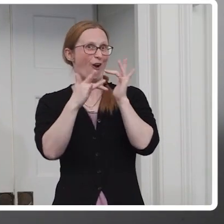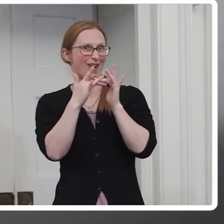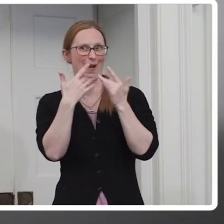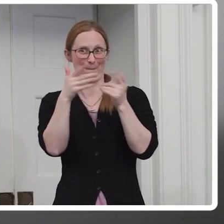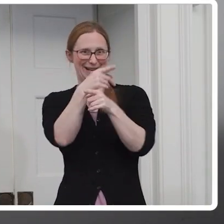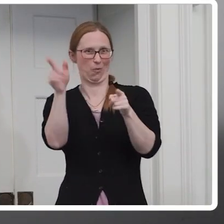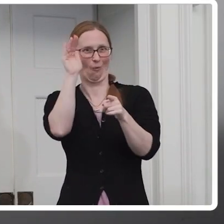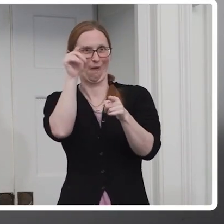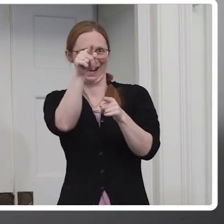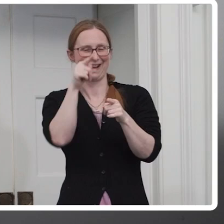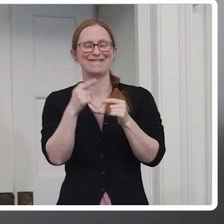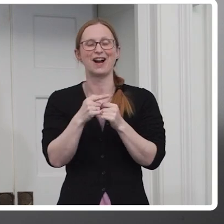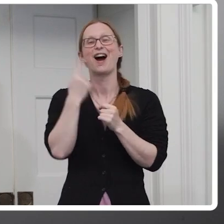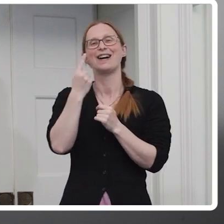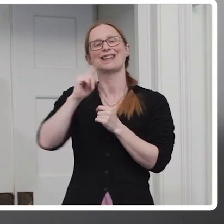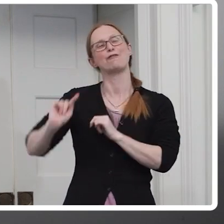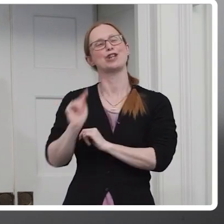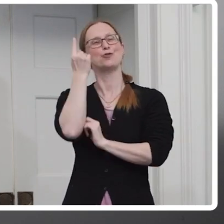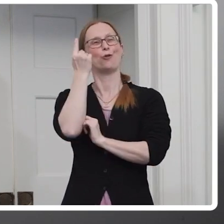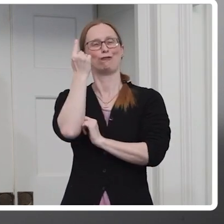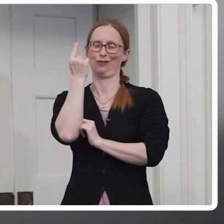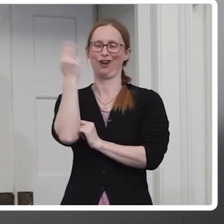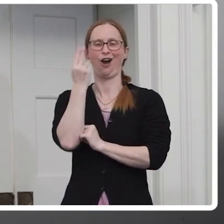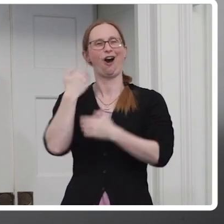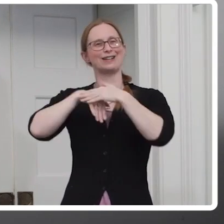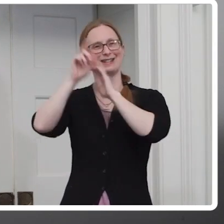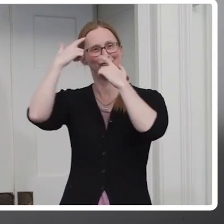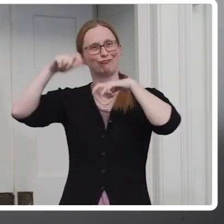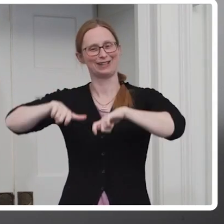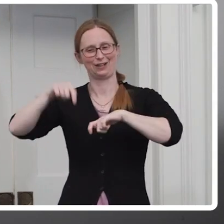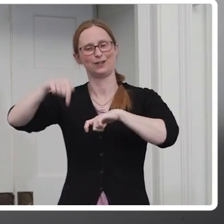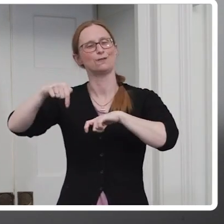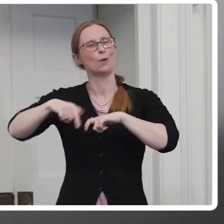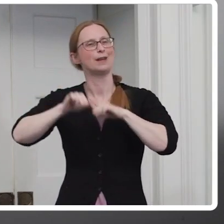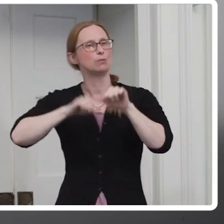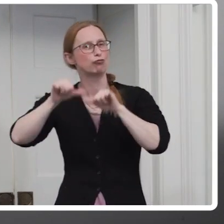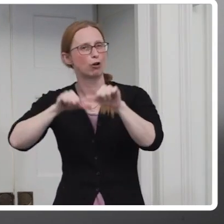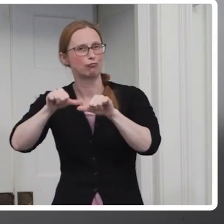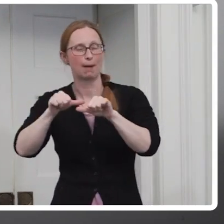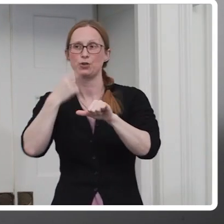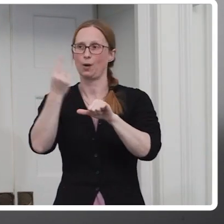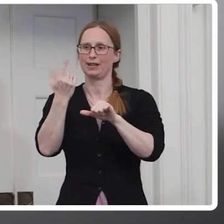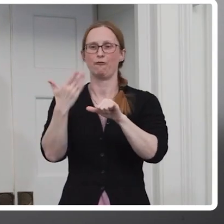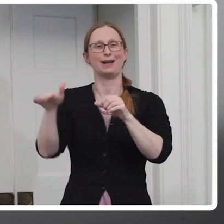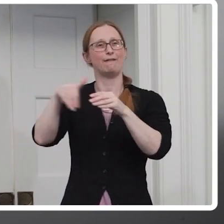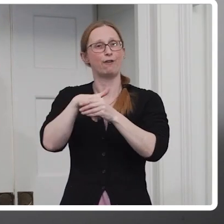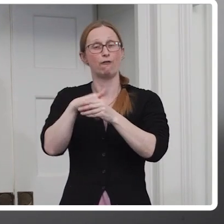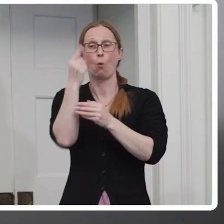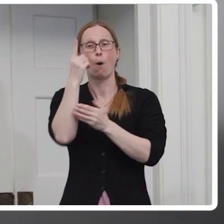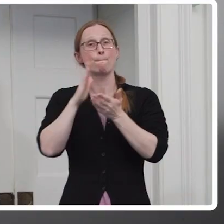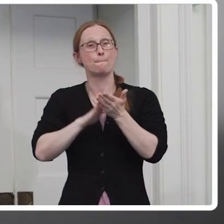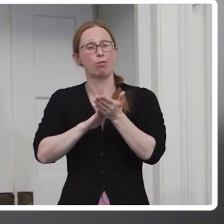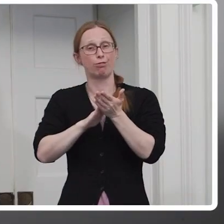Grace. Grace was our inaugural artist in residence on the HBSB pilot programme. Grace took part